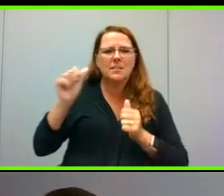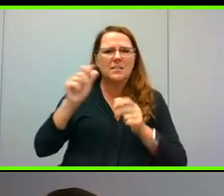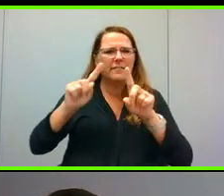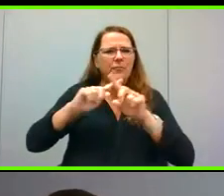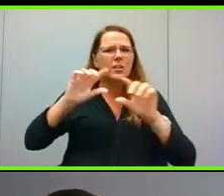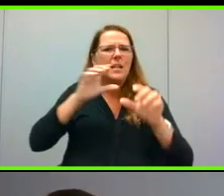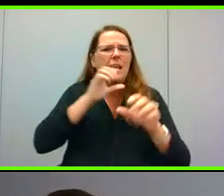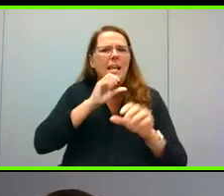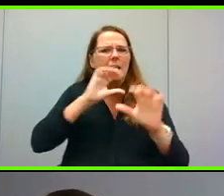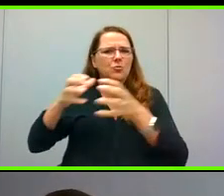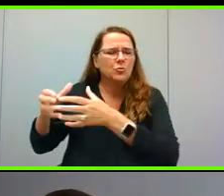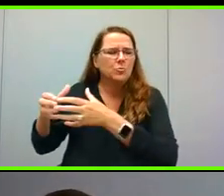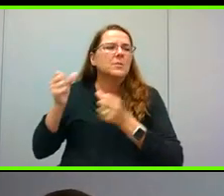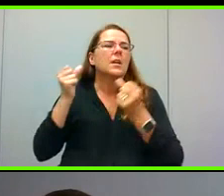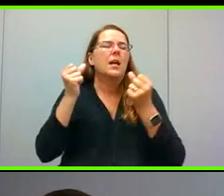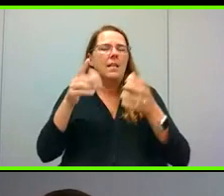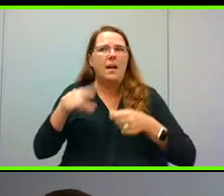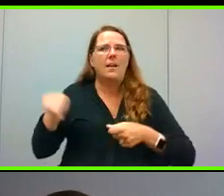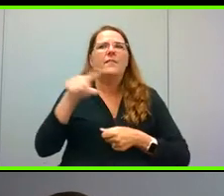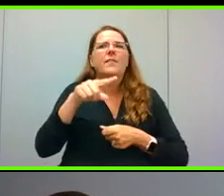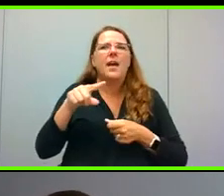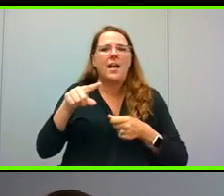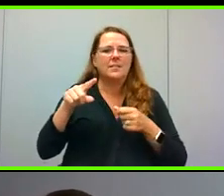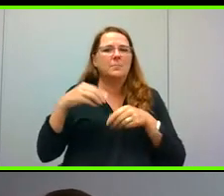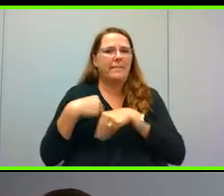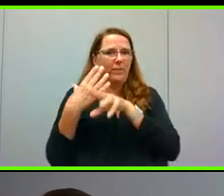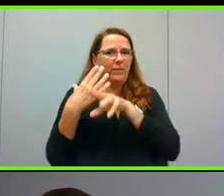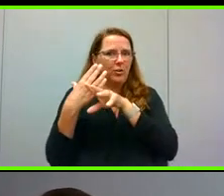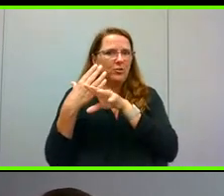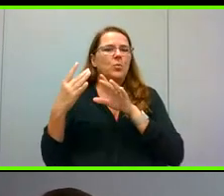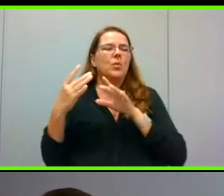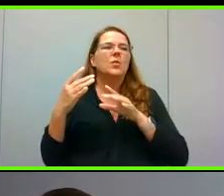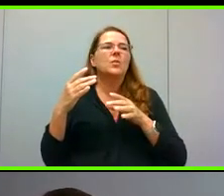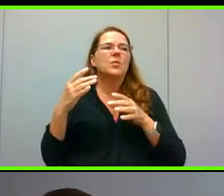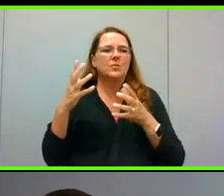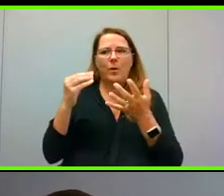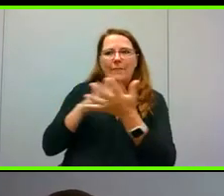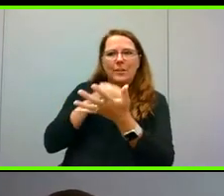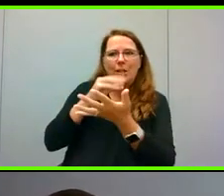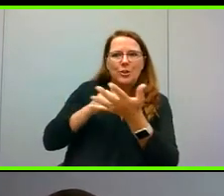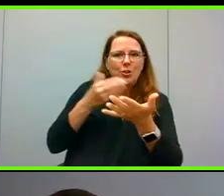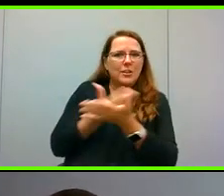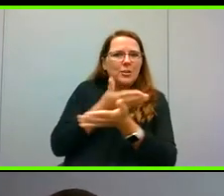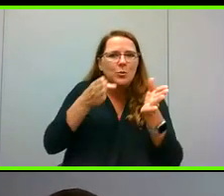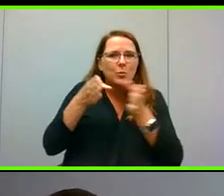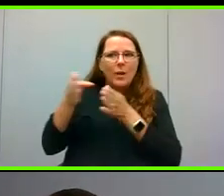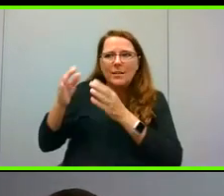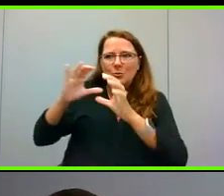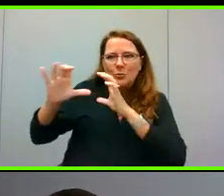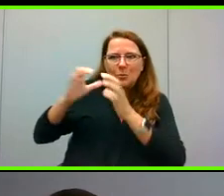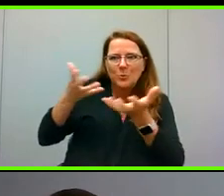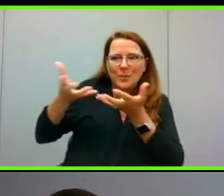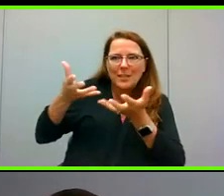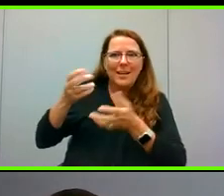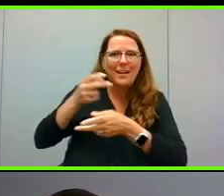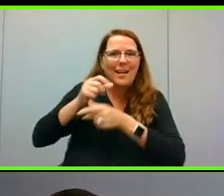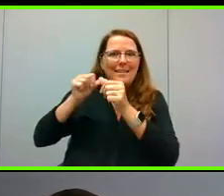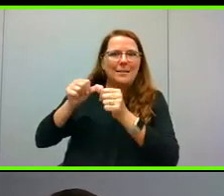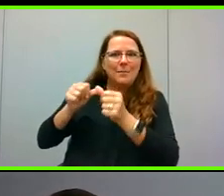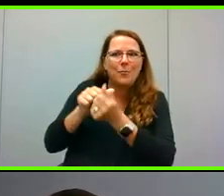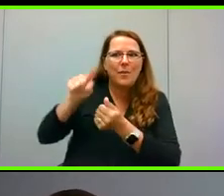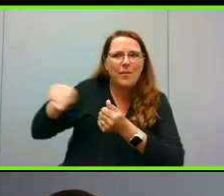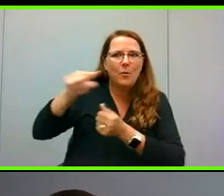A lot of that has been just virtual, and so we've had to learn new ways to communicate and keep up with those clients the best